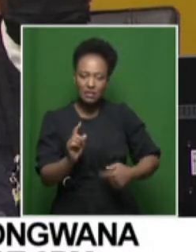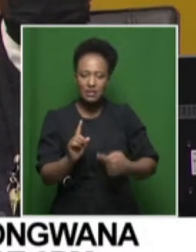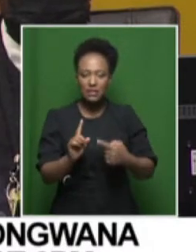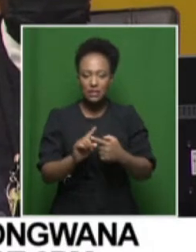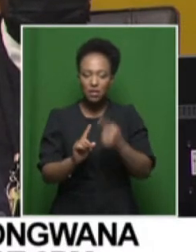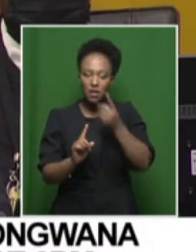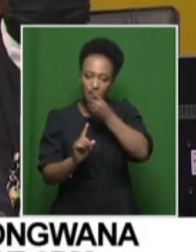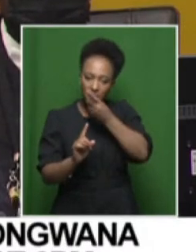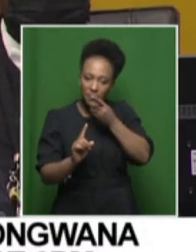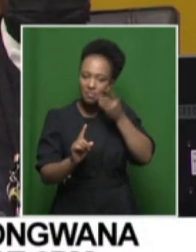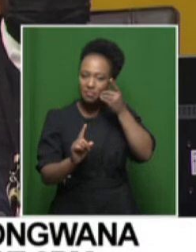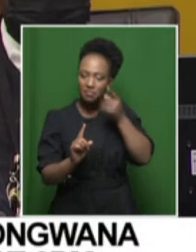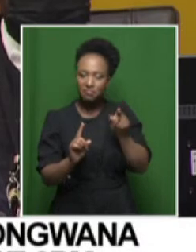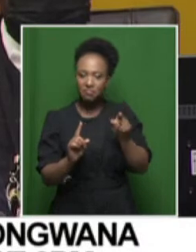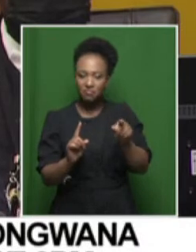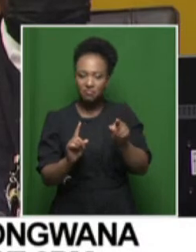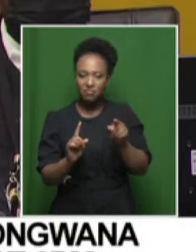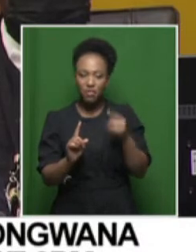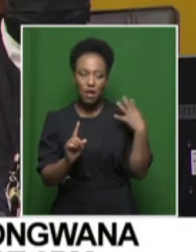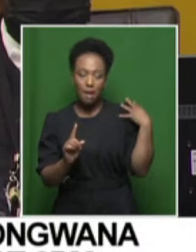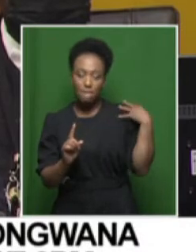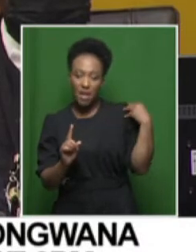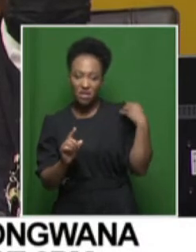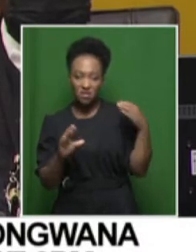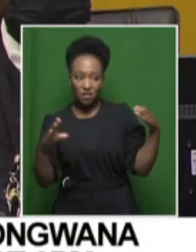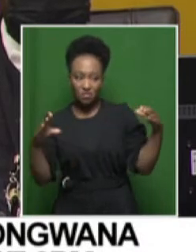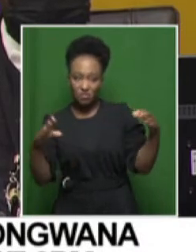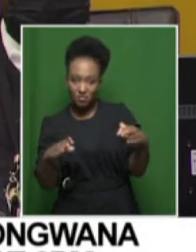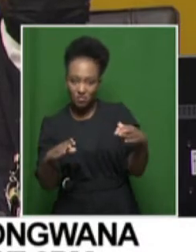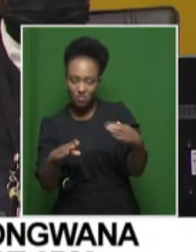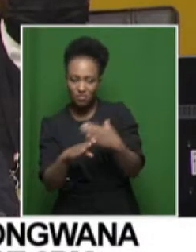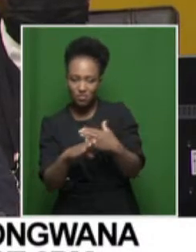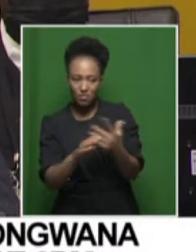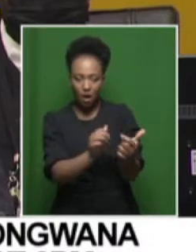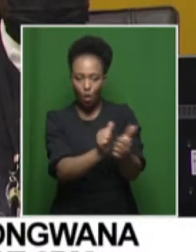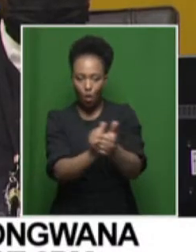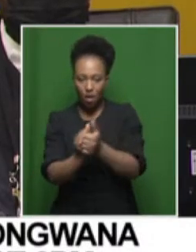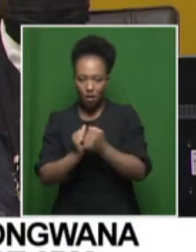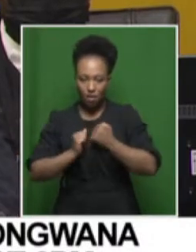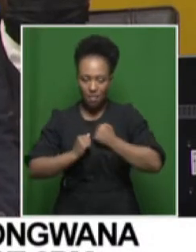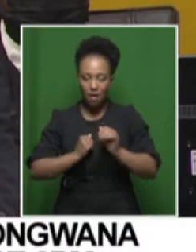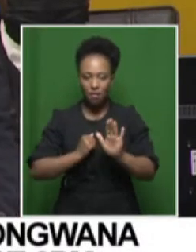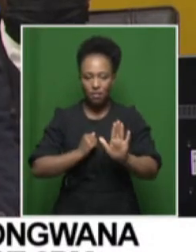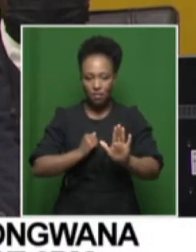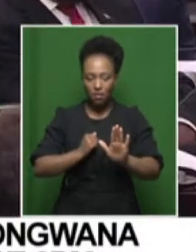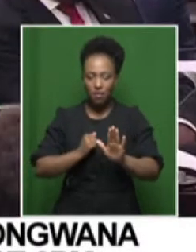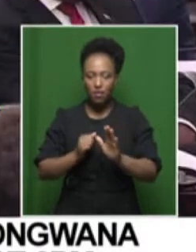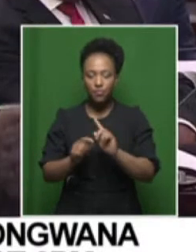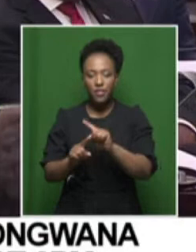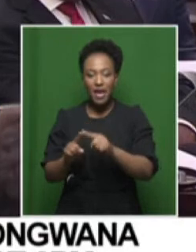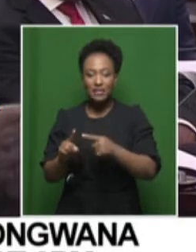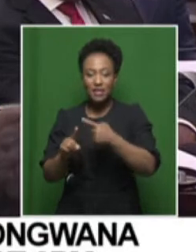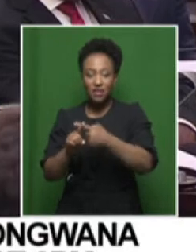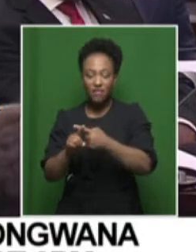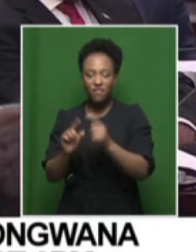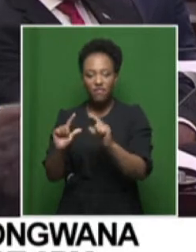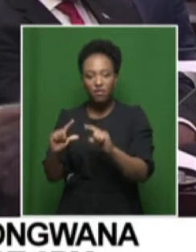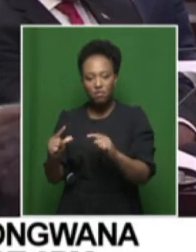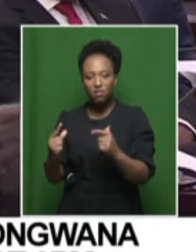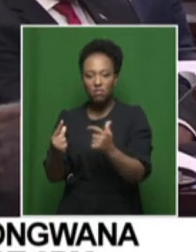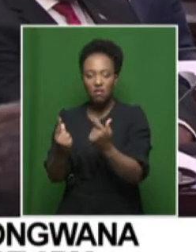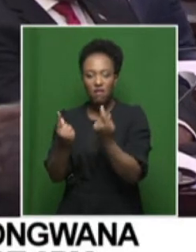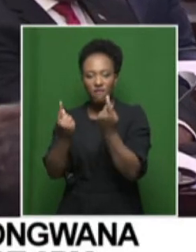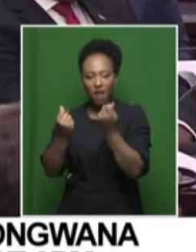Mabuza, Cabinet colleagues, members of the Executive Committee for Finance